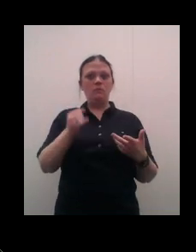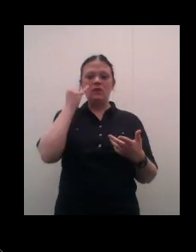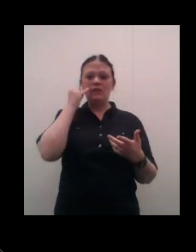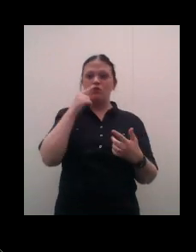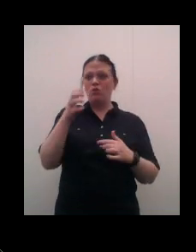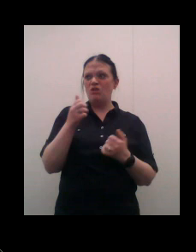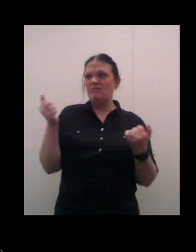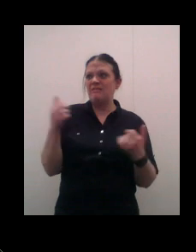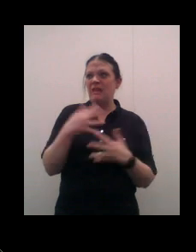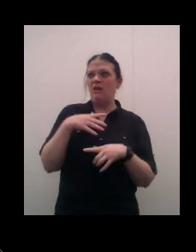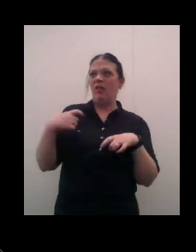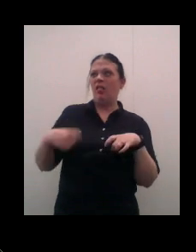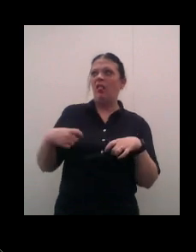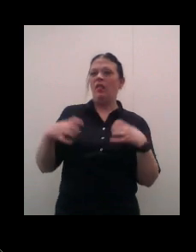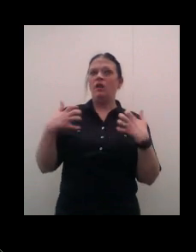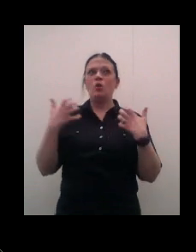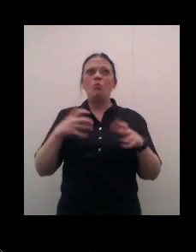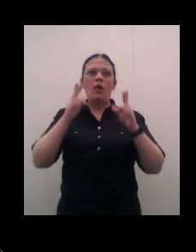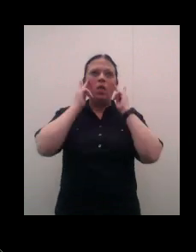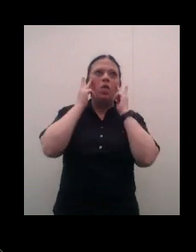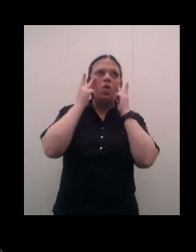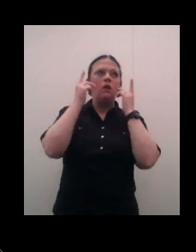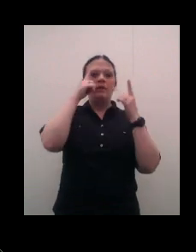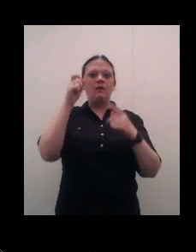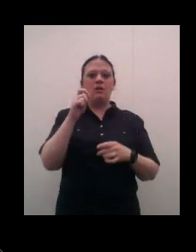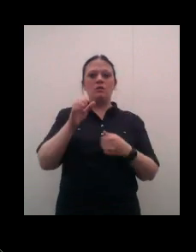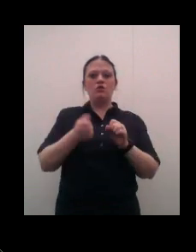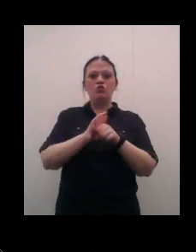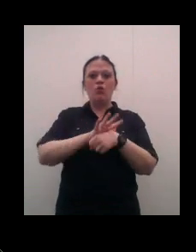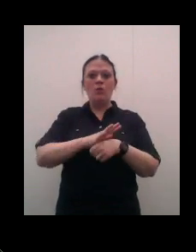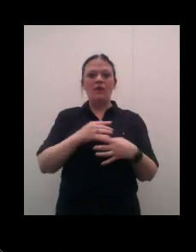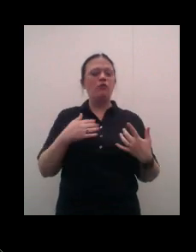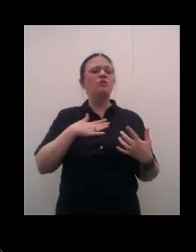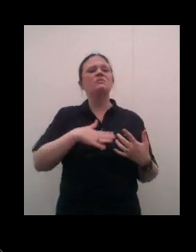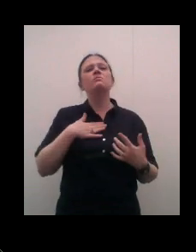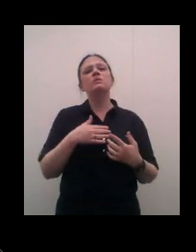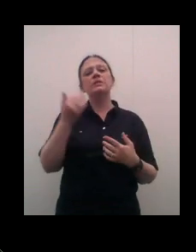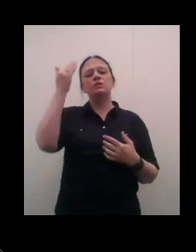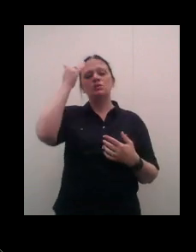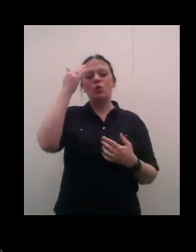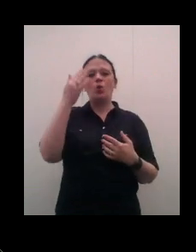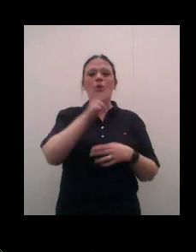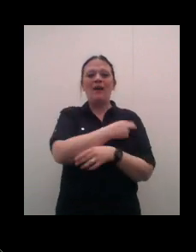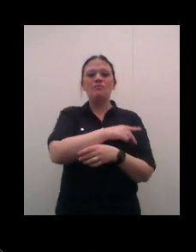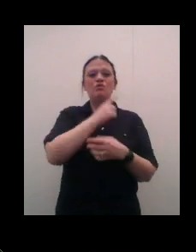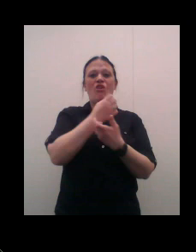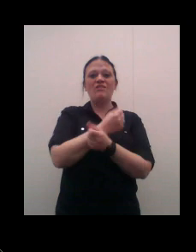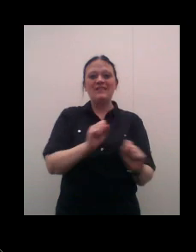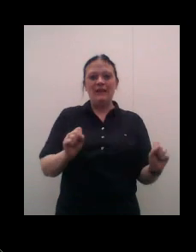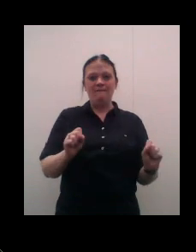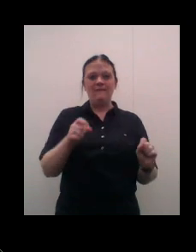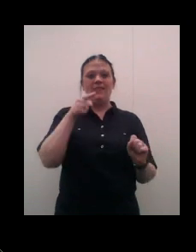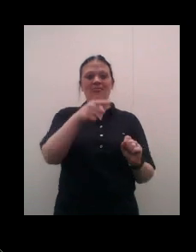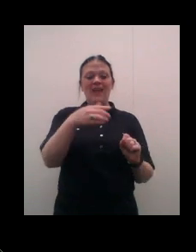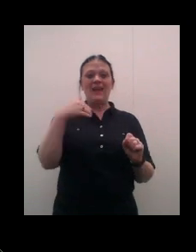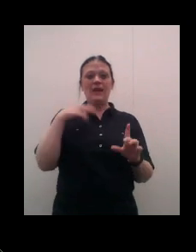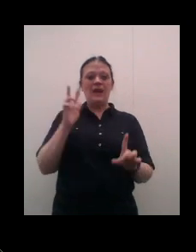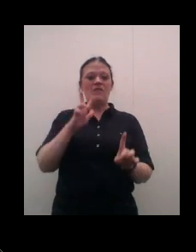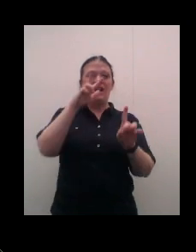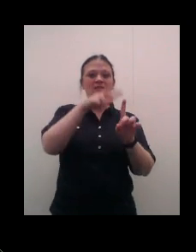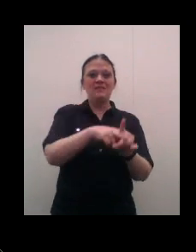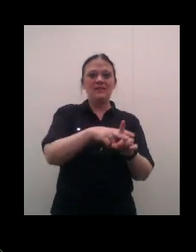fearful of going to the hospital for any health reason because of the coronavirus, please know they're safe. Hospitals have designated wards